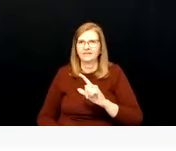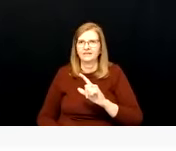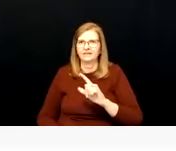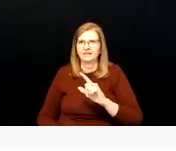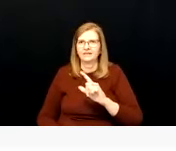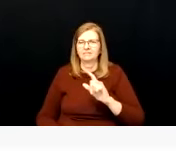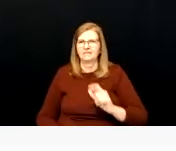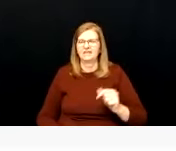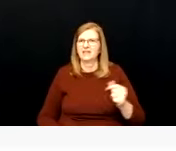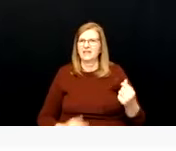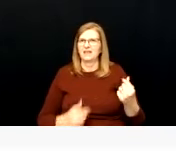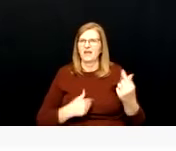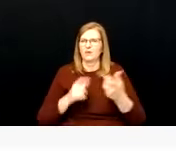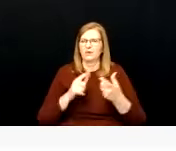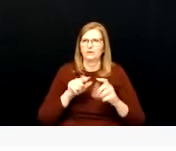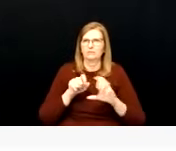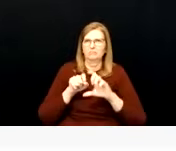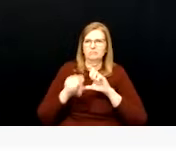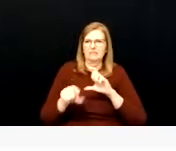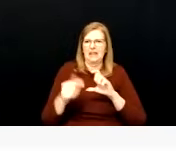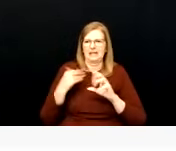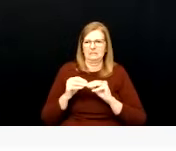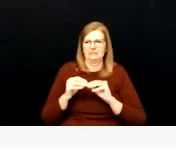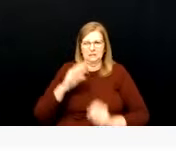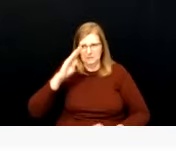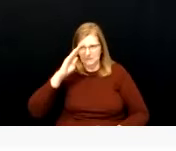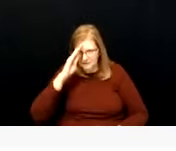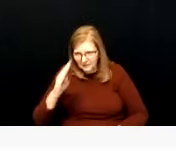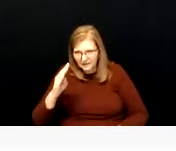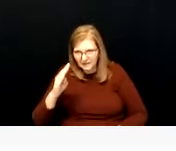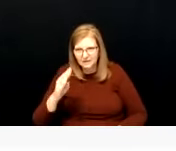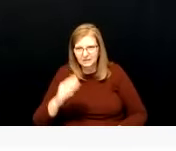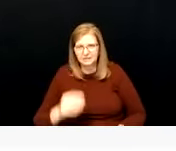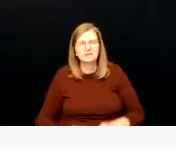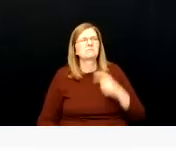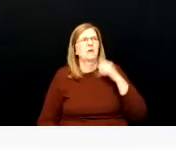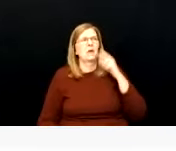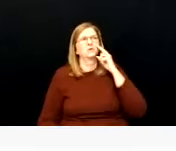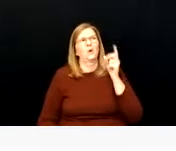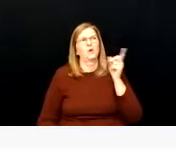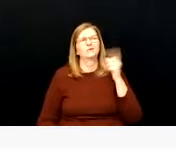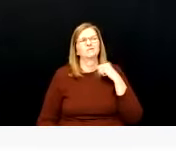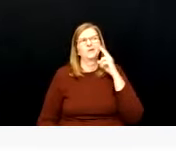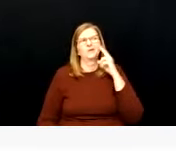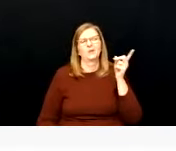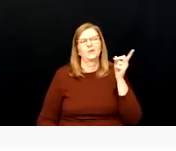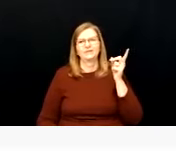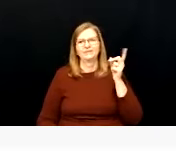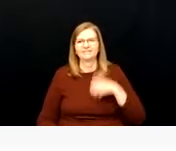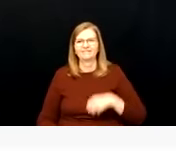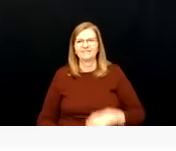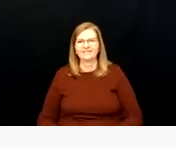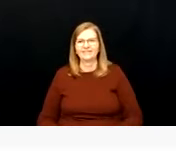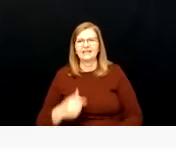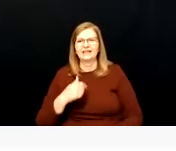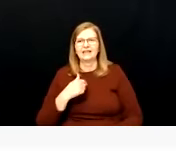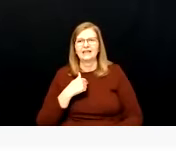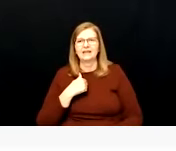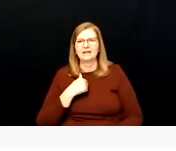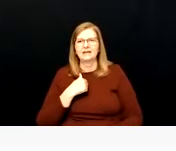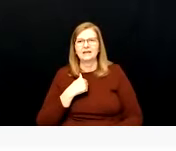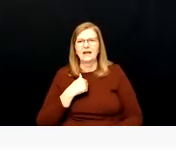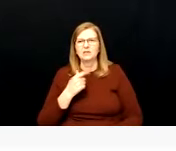you a message that last meeting to say hi. I got you. I saw you. I saw you. I was just a little perturbed. I was a